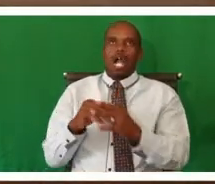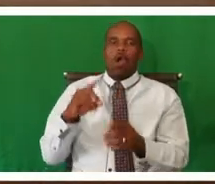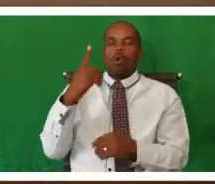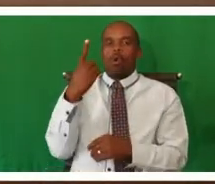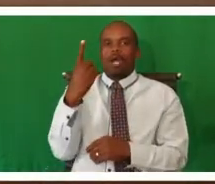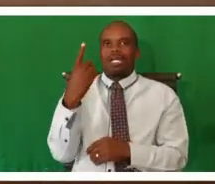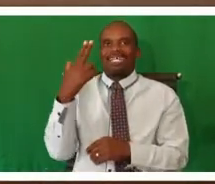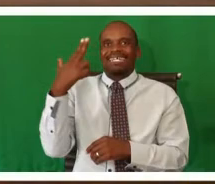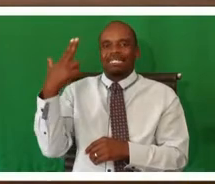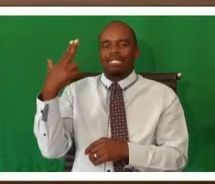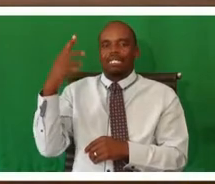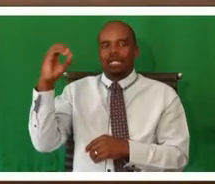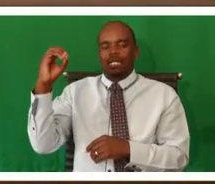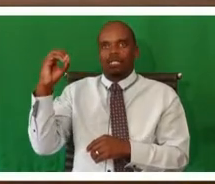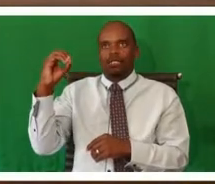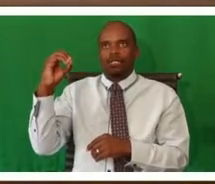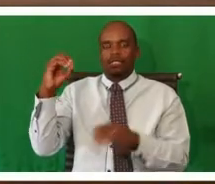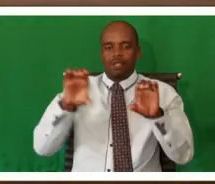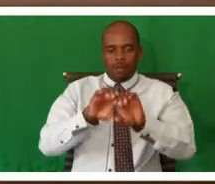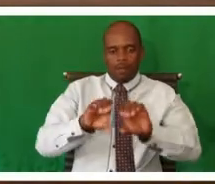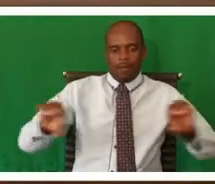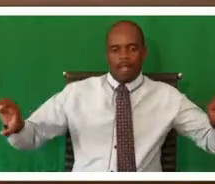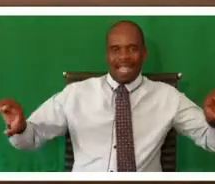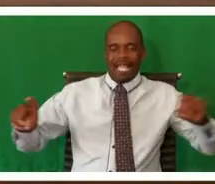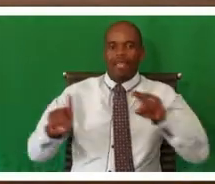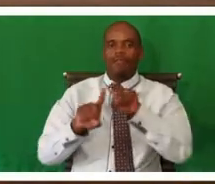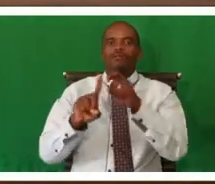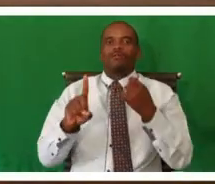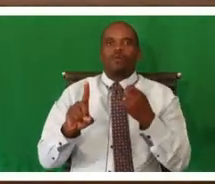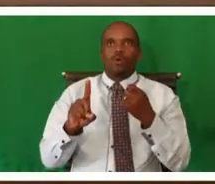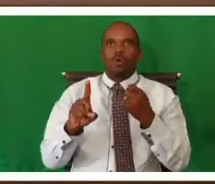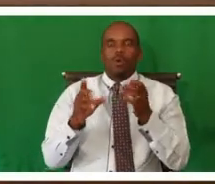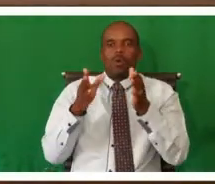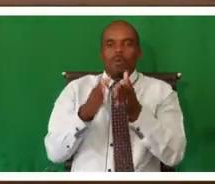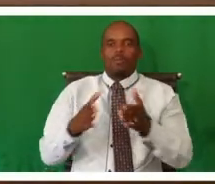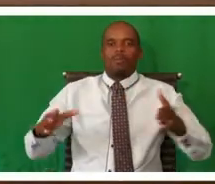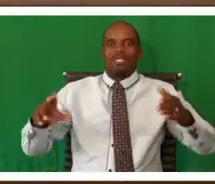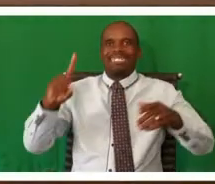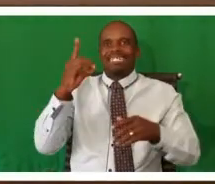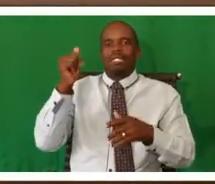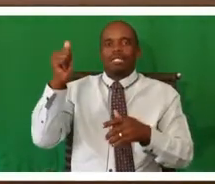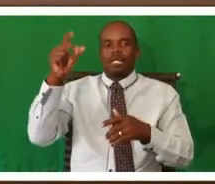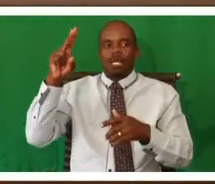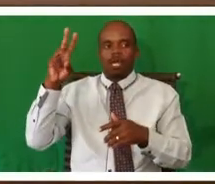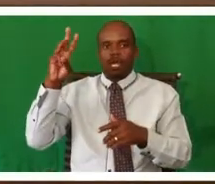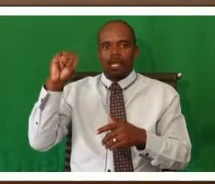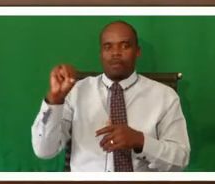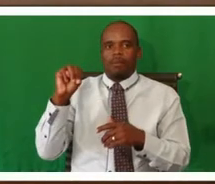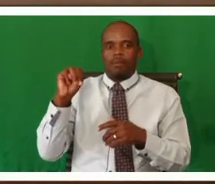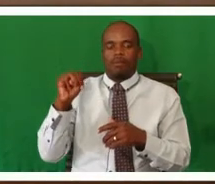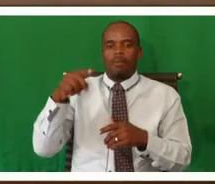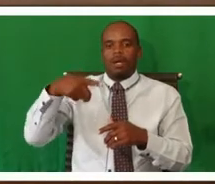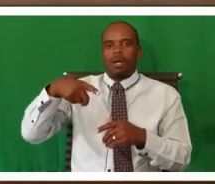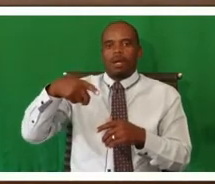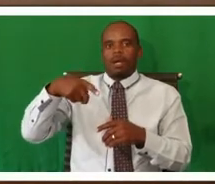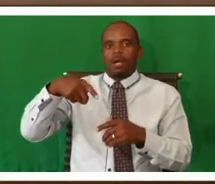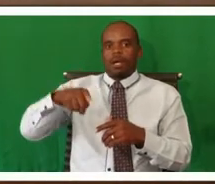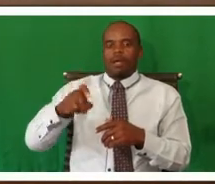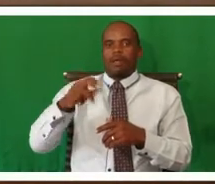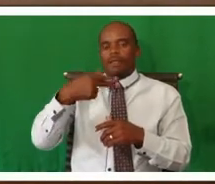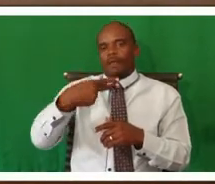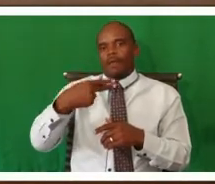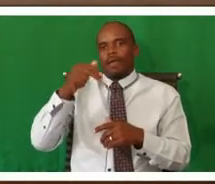180 kilometers pipeline from Carib Dam on the Orange River to Knelpoort Dam. It